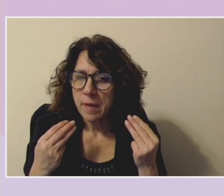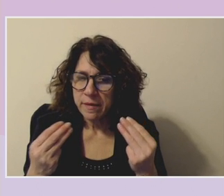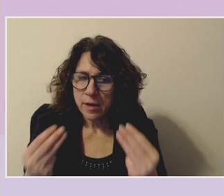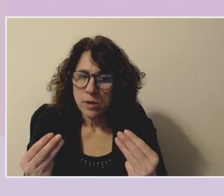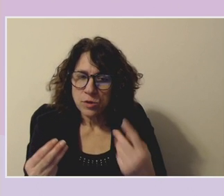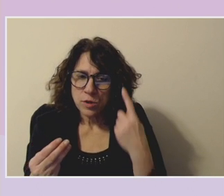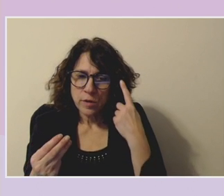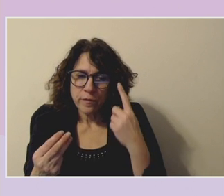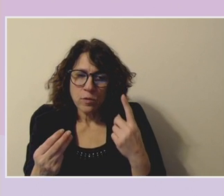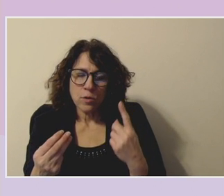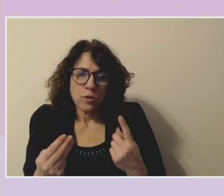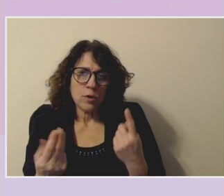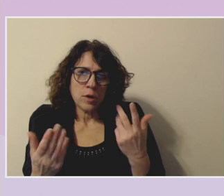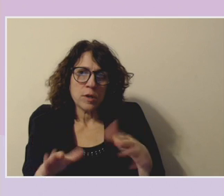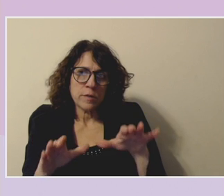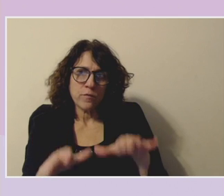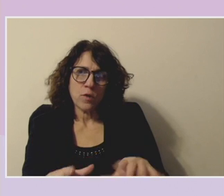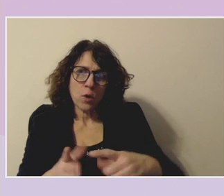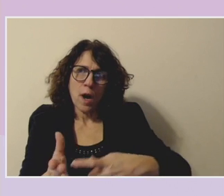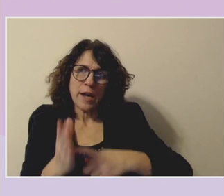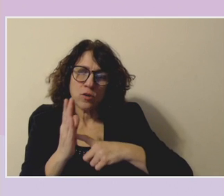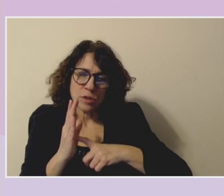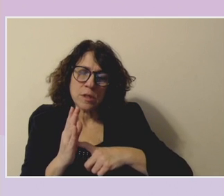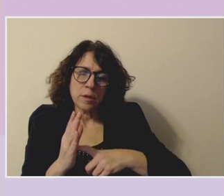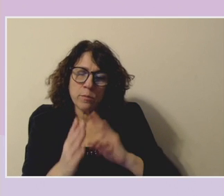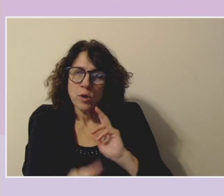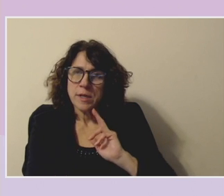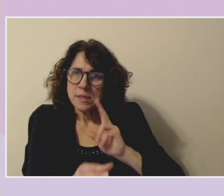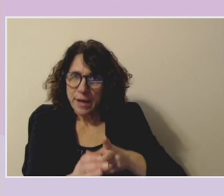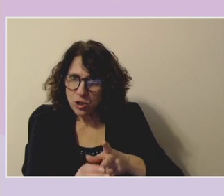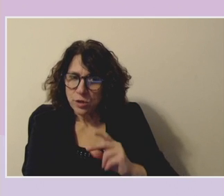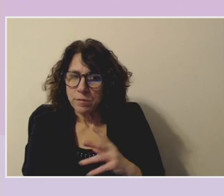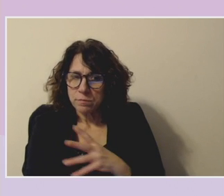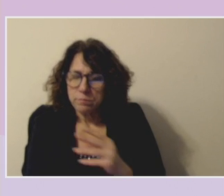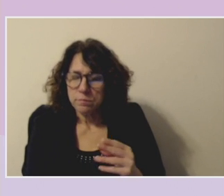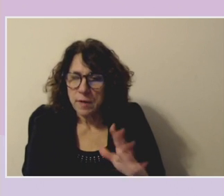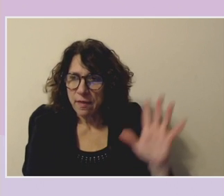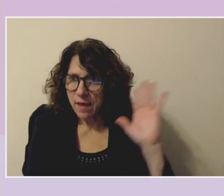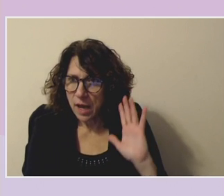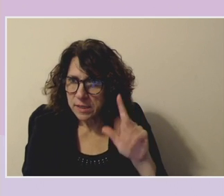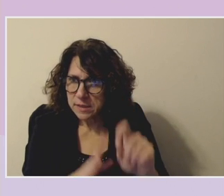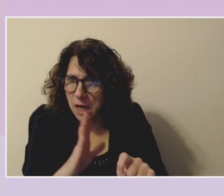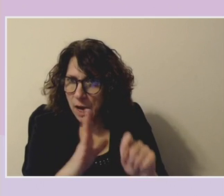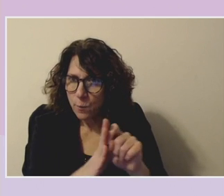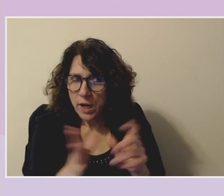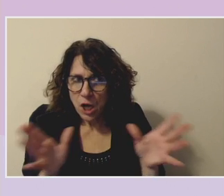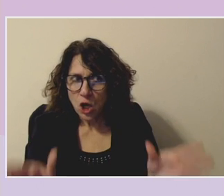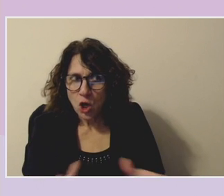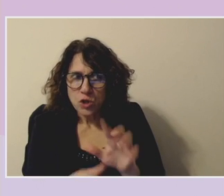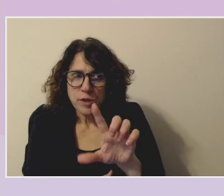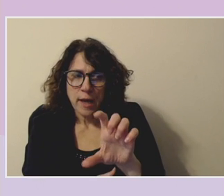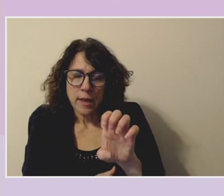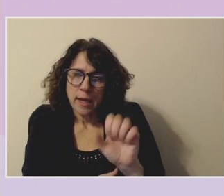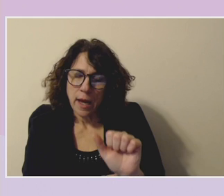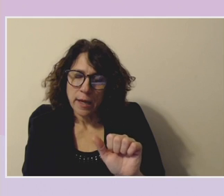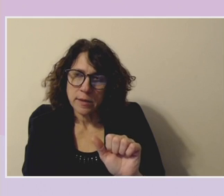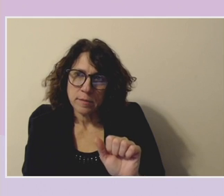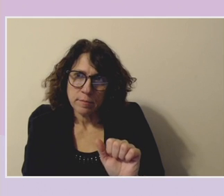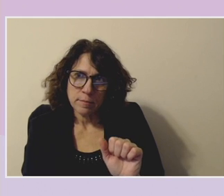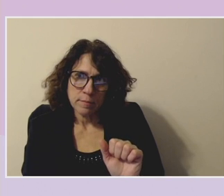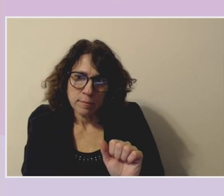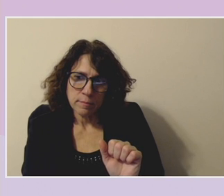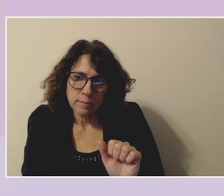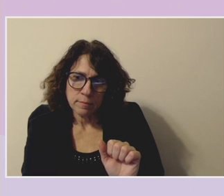requires participation in the time study. And so at that time, we just started encouraging the LEAs to